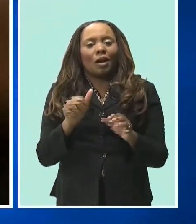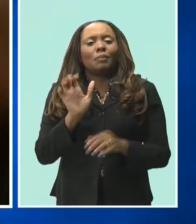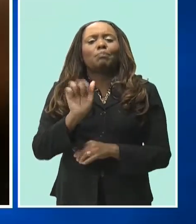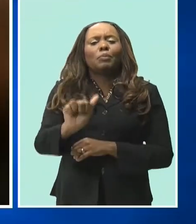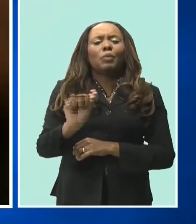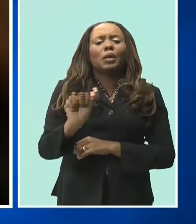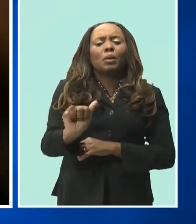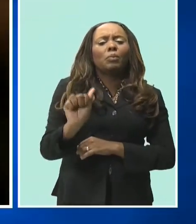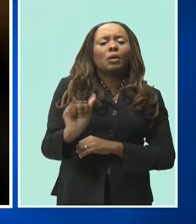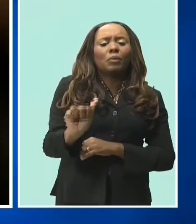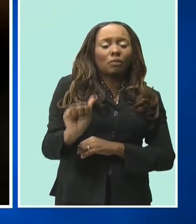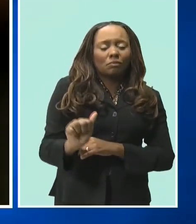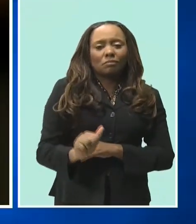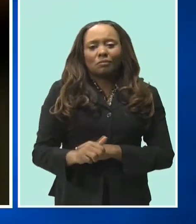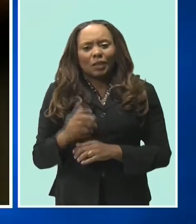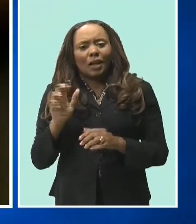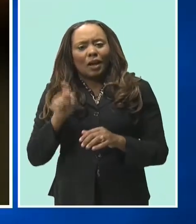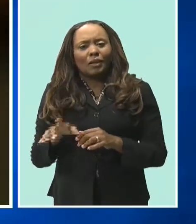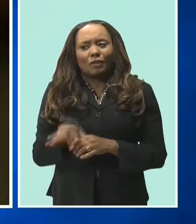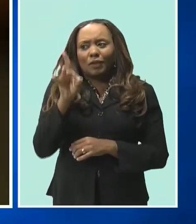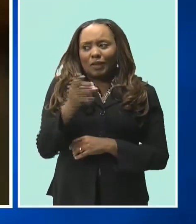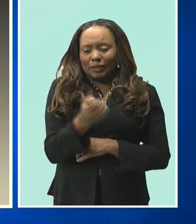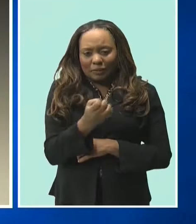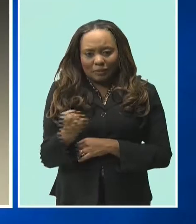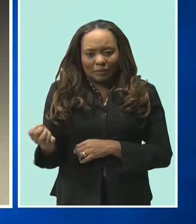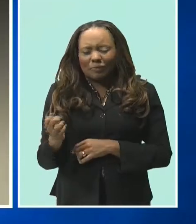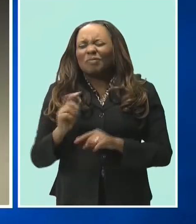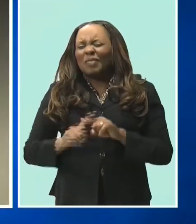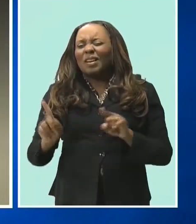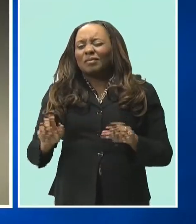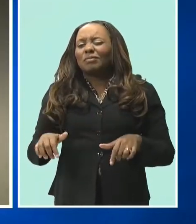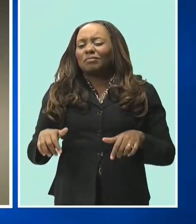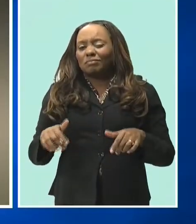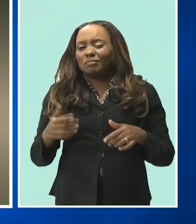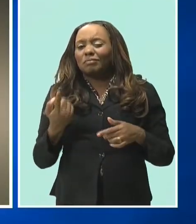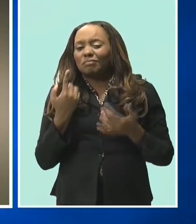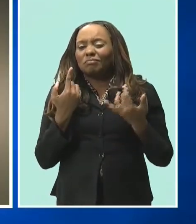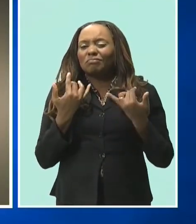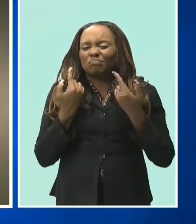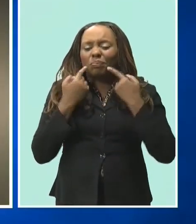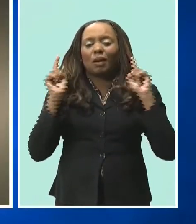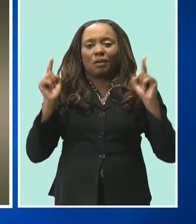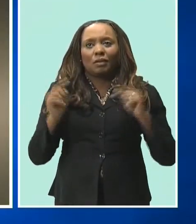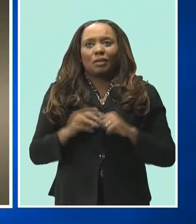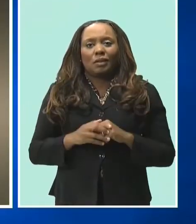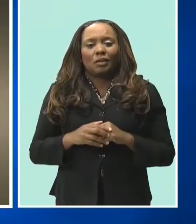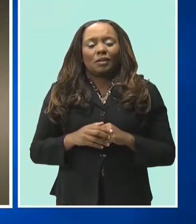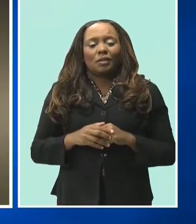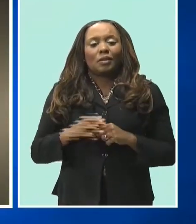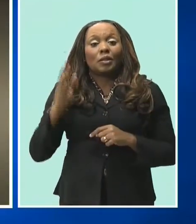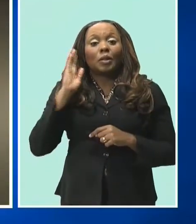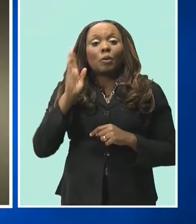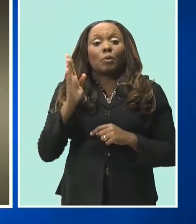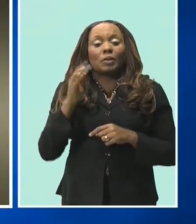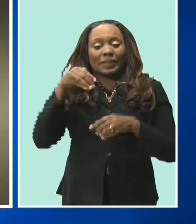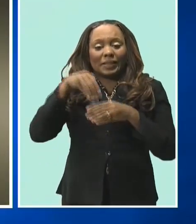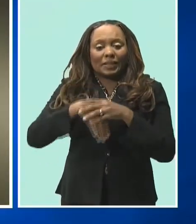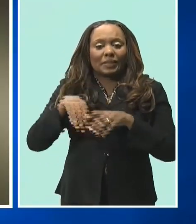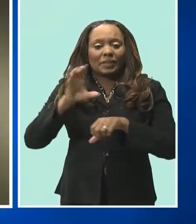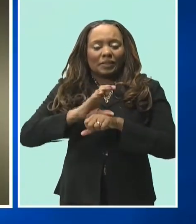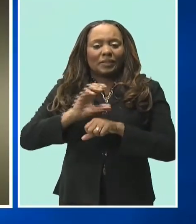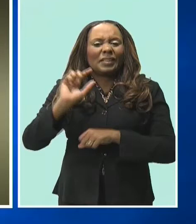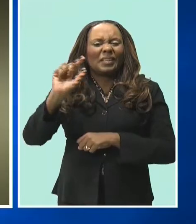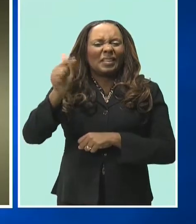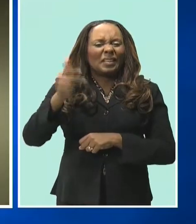few challenges with sourcing equipment, but those were quickly overcome. He says the congregation will return to in-person services later this